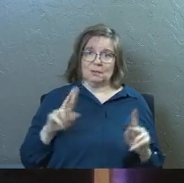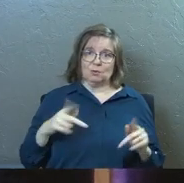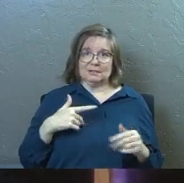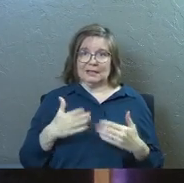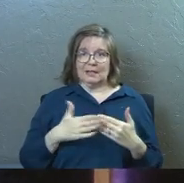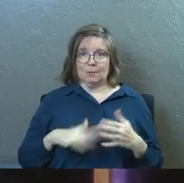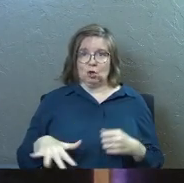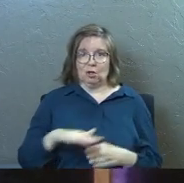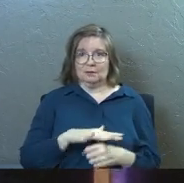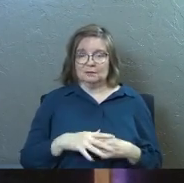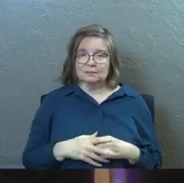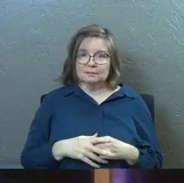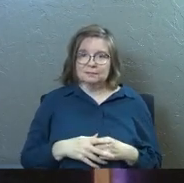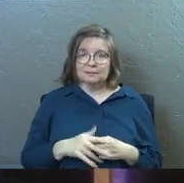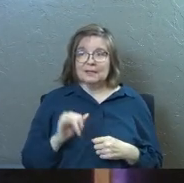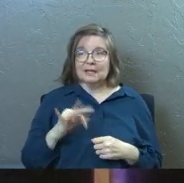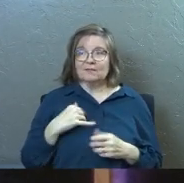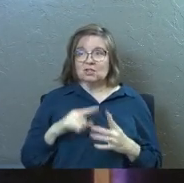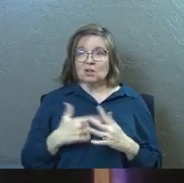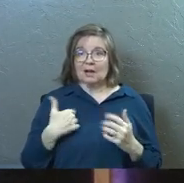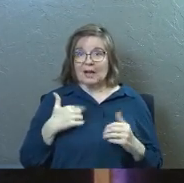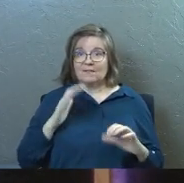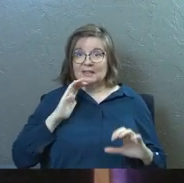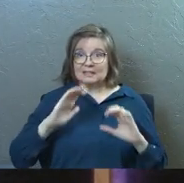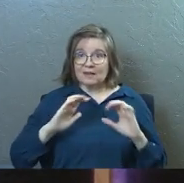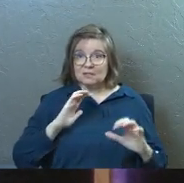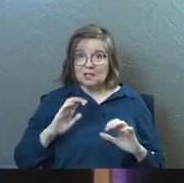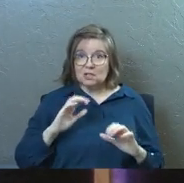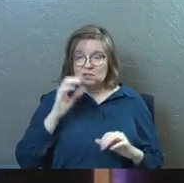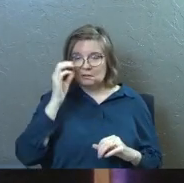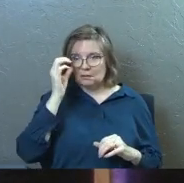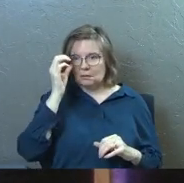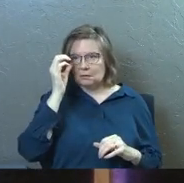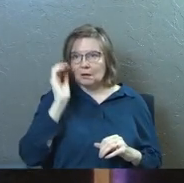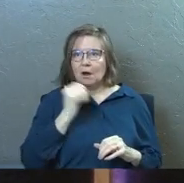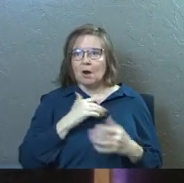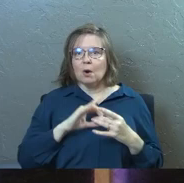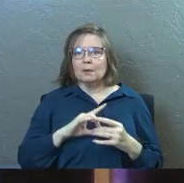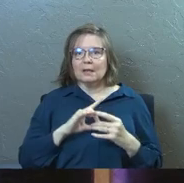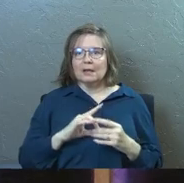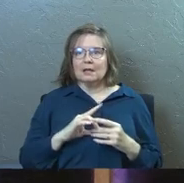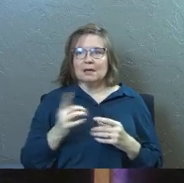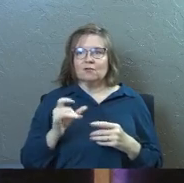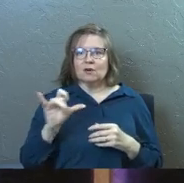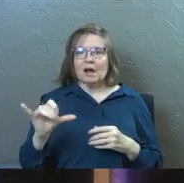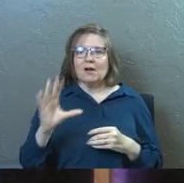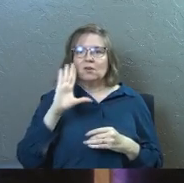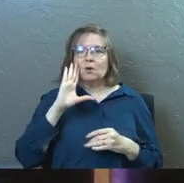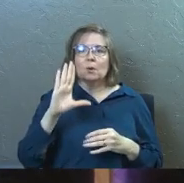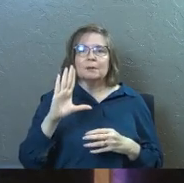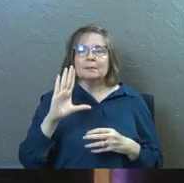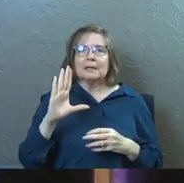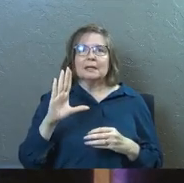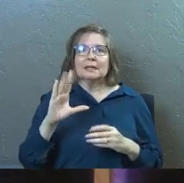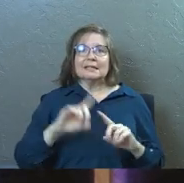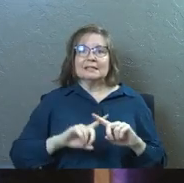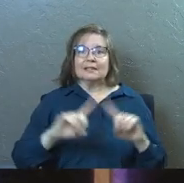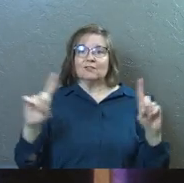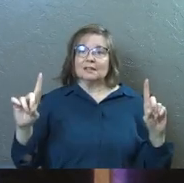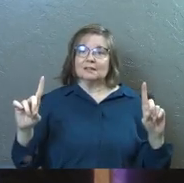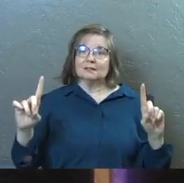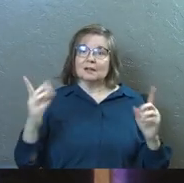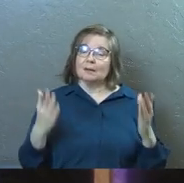in the neighborhood. If I start having this conversation, our relationship is forever going to be